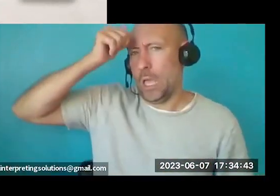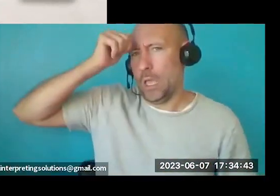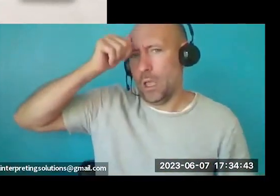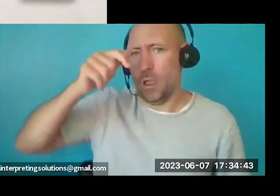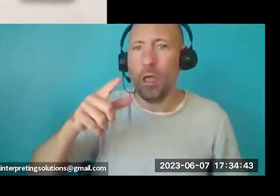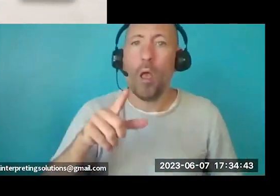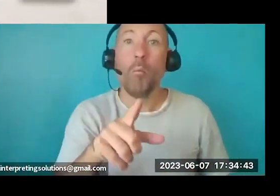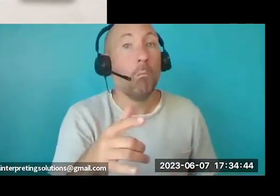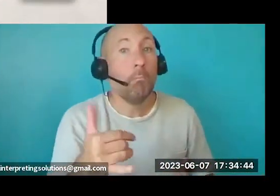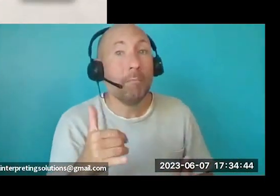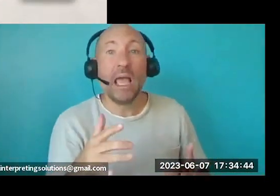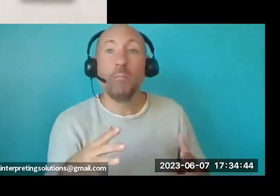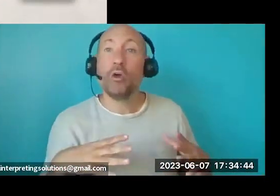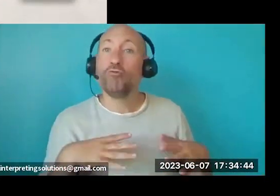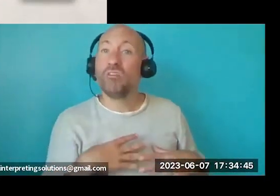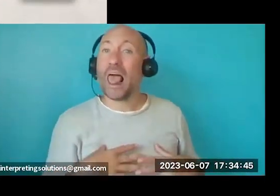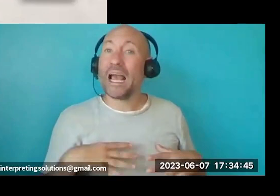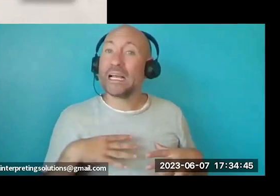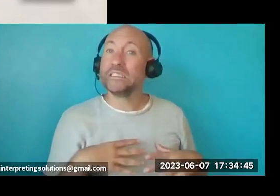relaxed performances and